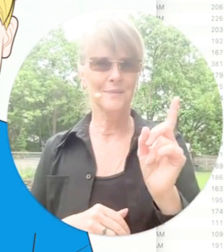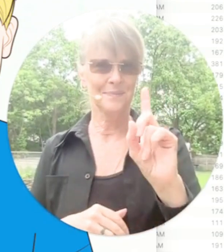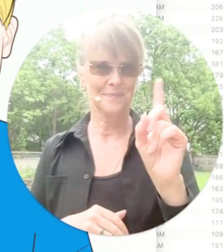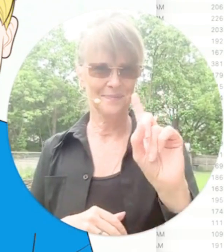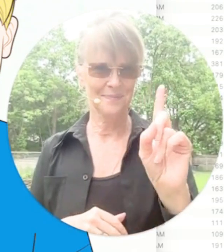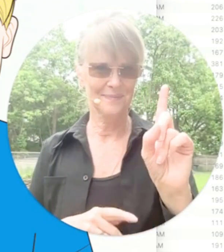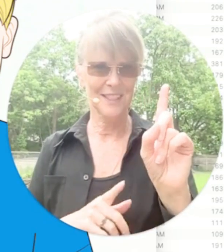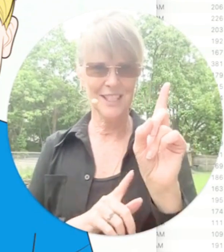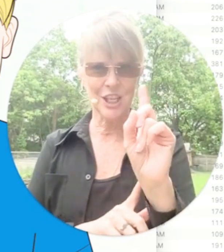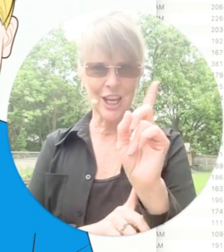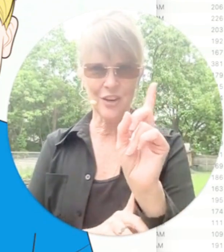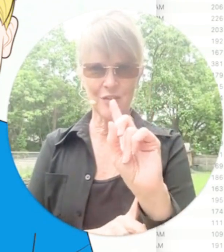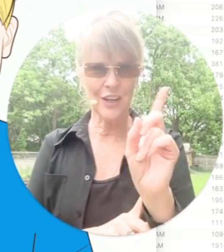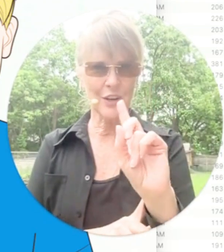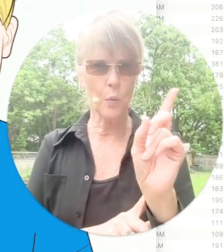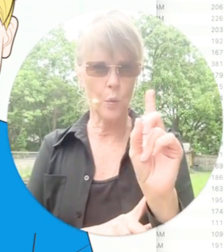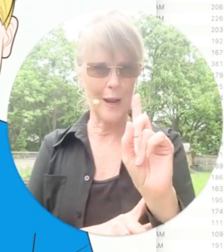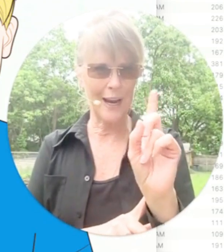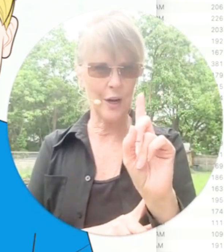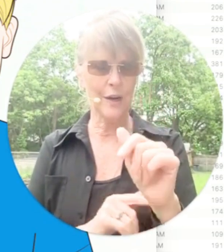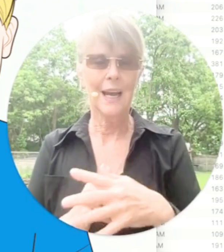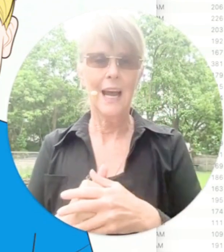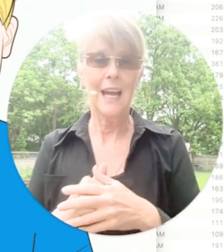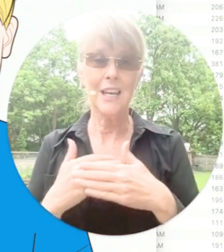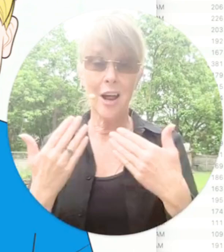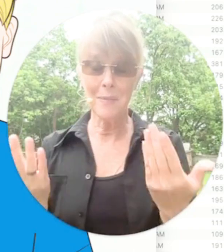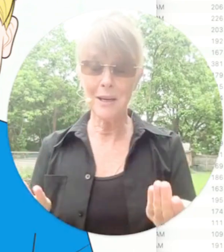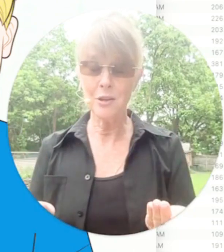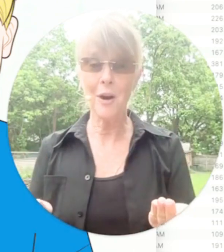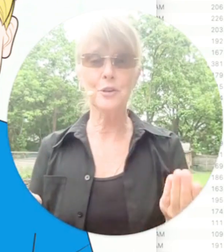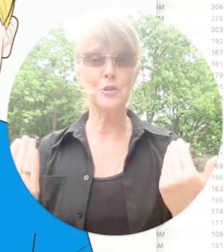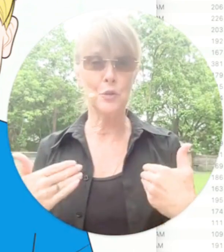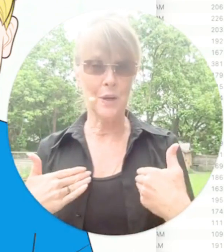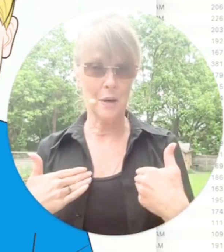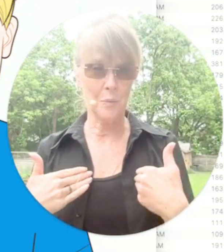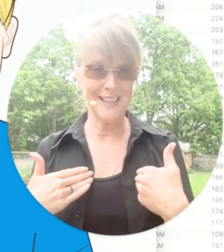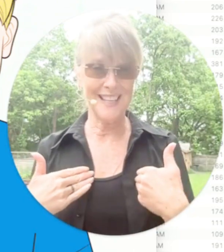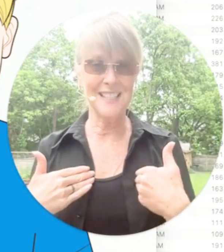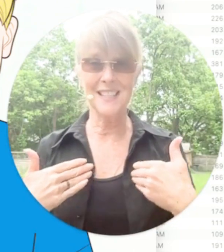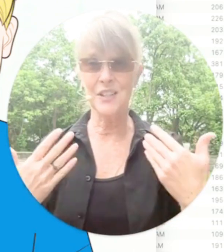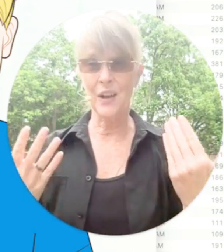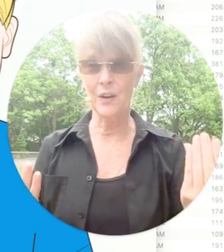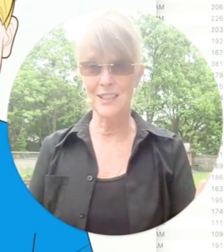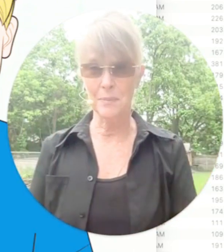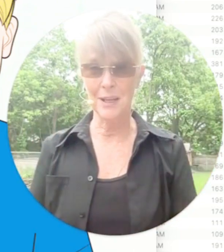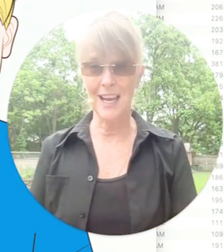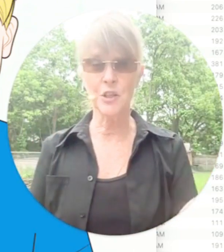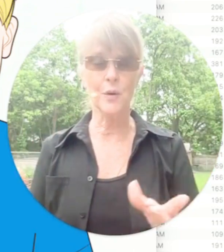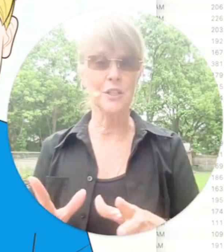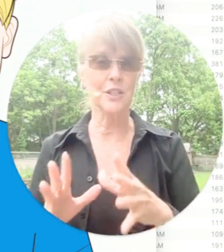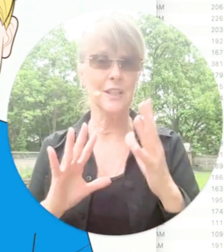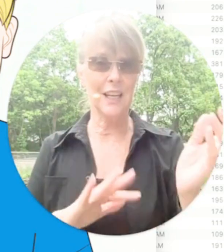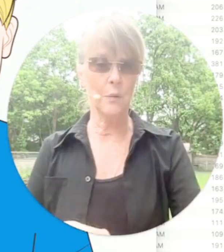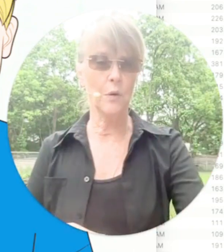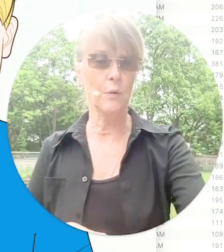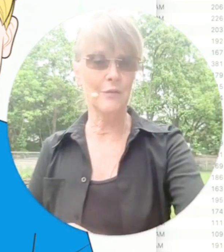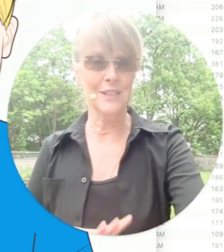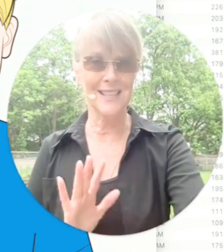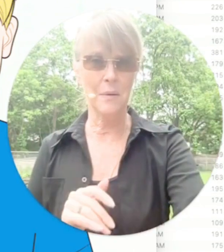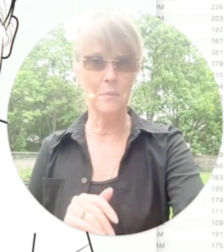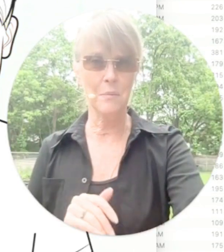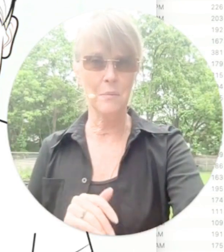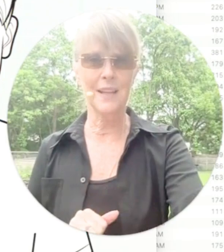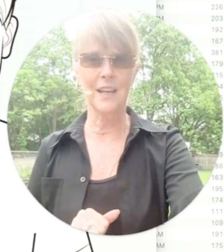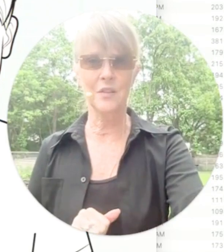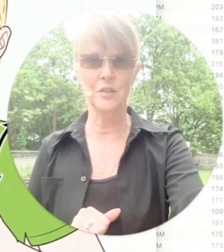Wear. Just shake your finger, wear. And non-manual markers do come with these since they are a WH question. Again, we'll reference